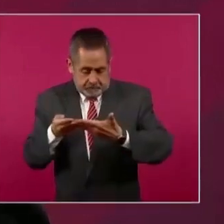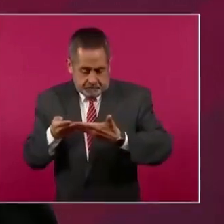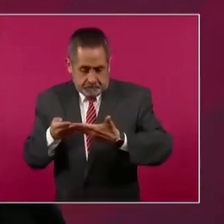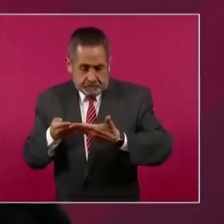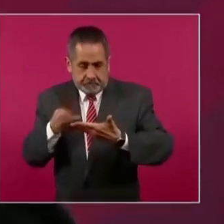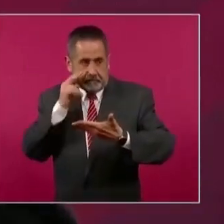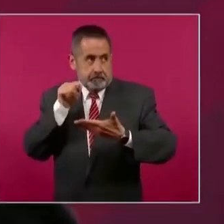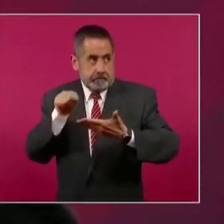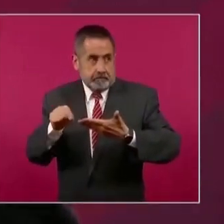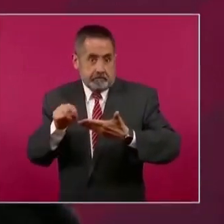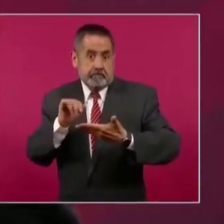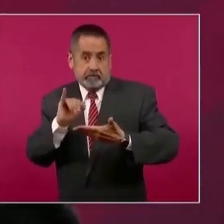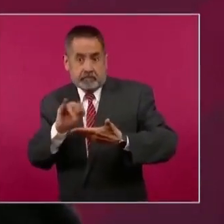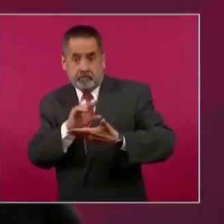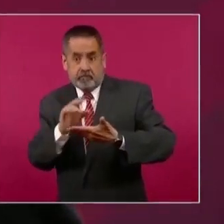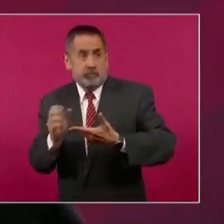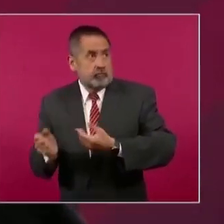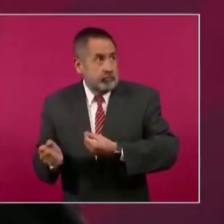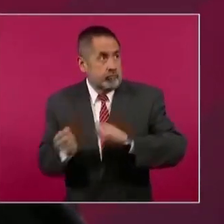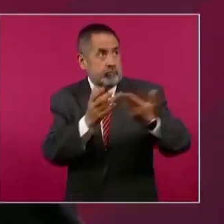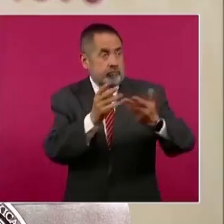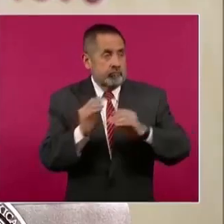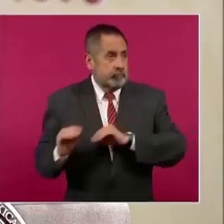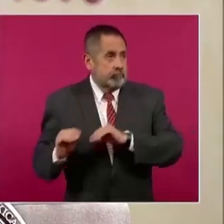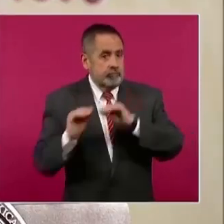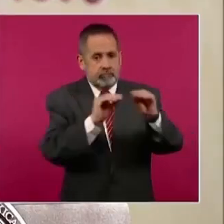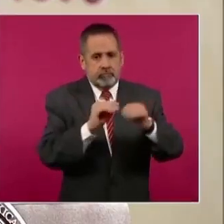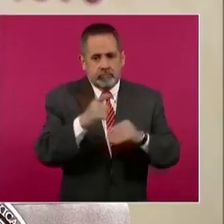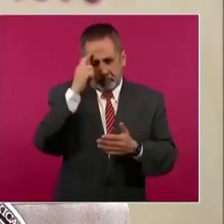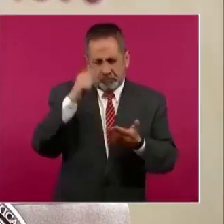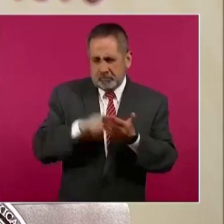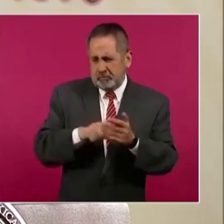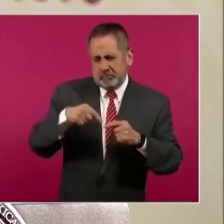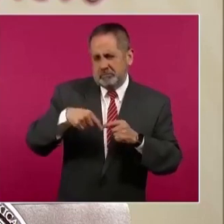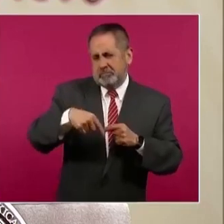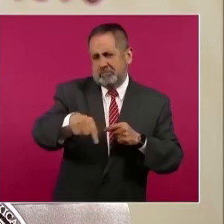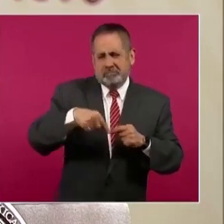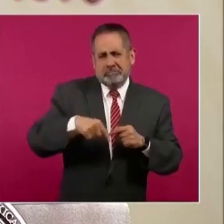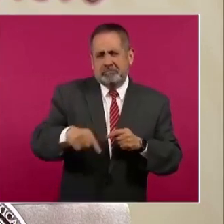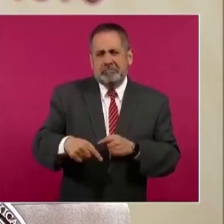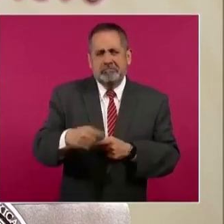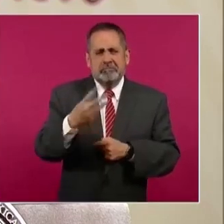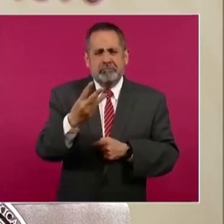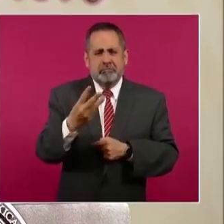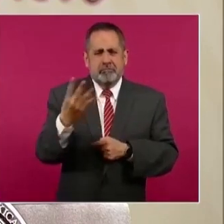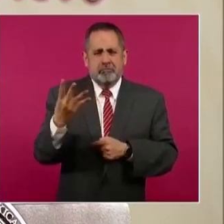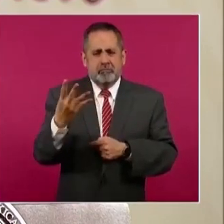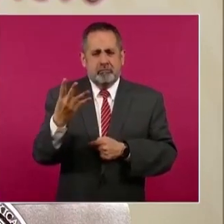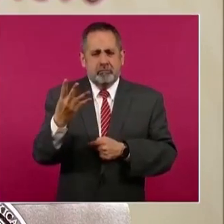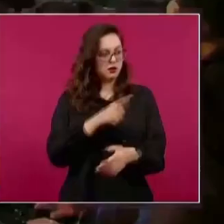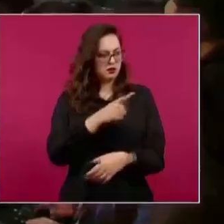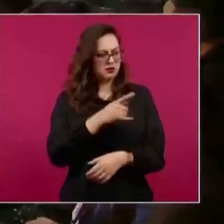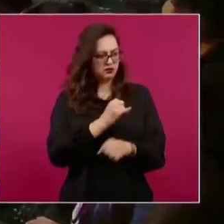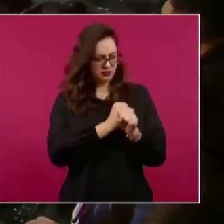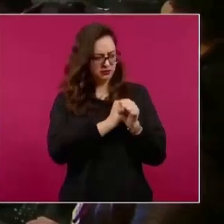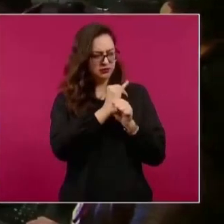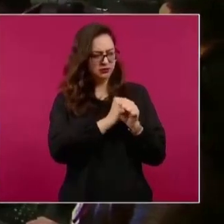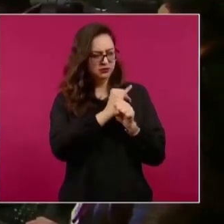de esa persona. Estimamos que eso va a ocurrir entre 4 y 6 semanas a partir de ahora.